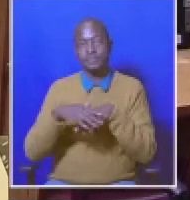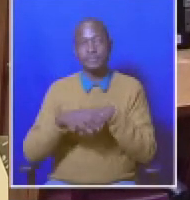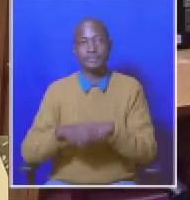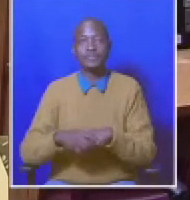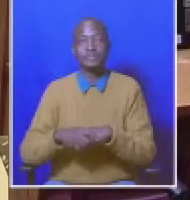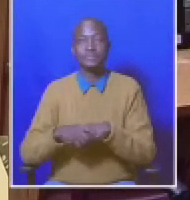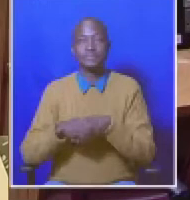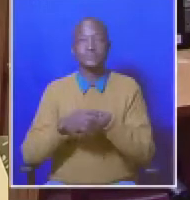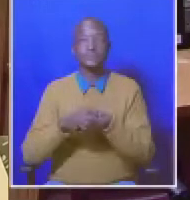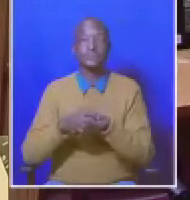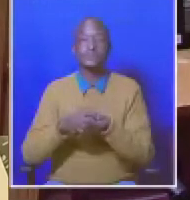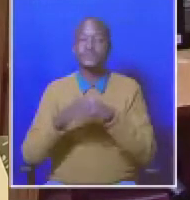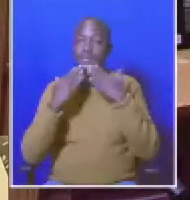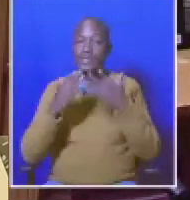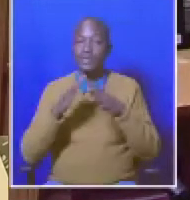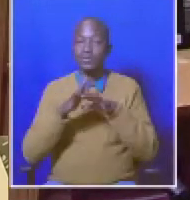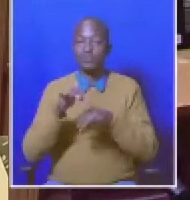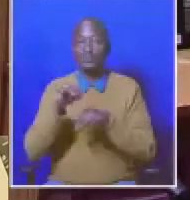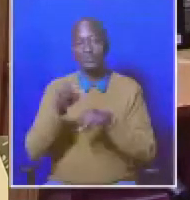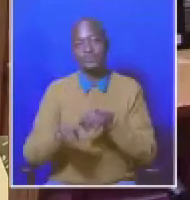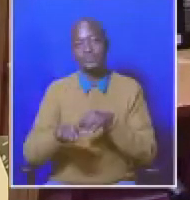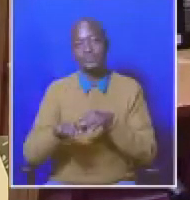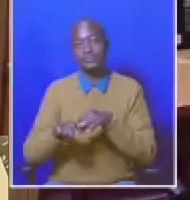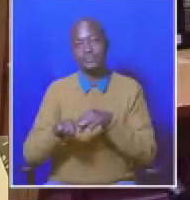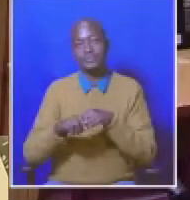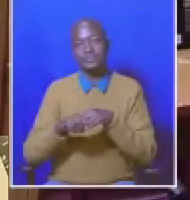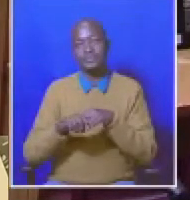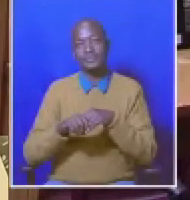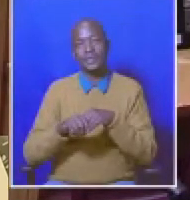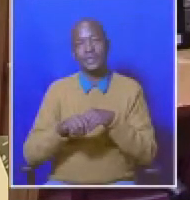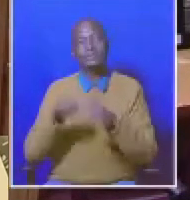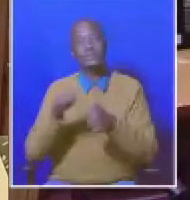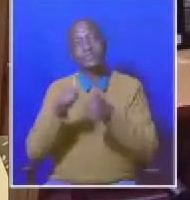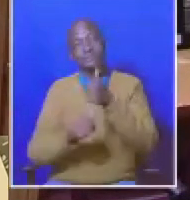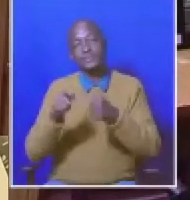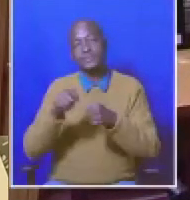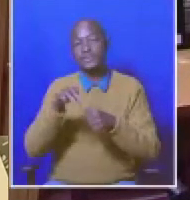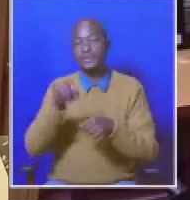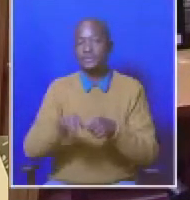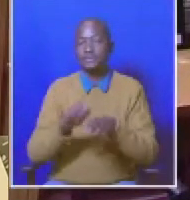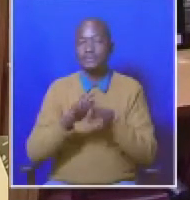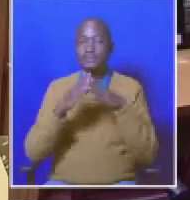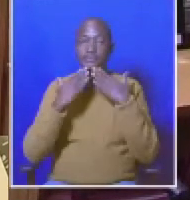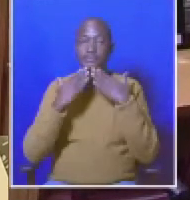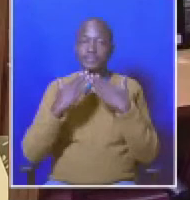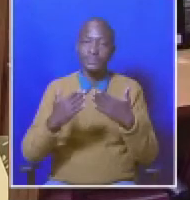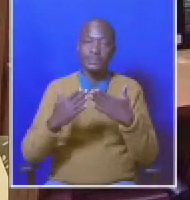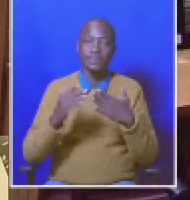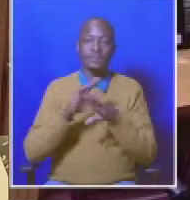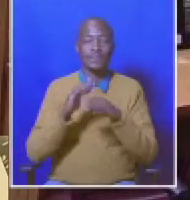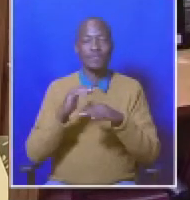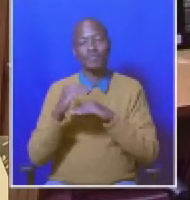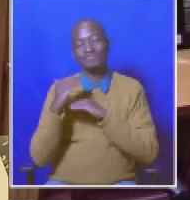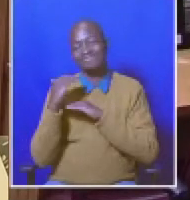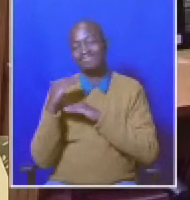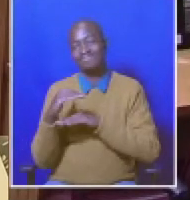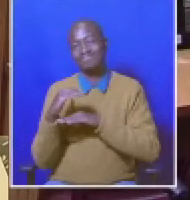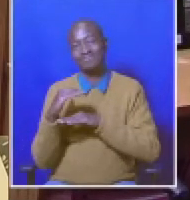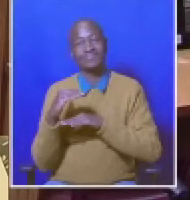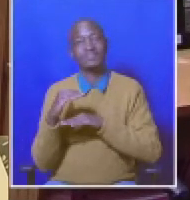Thank you, Honorable Chair. Honorable Deputy President, thank you for very briefly